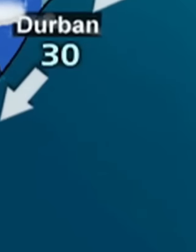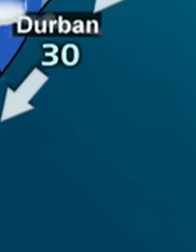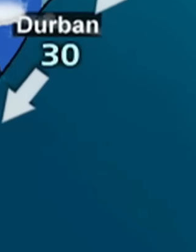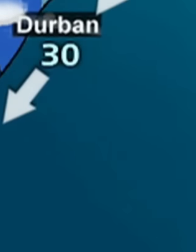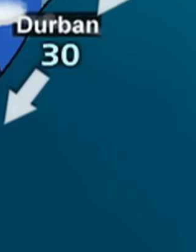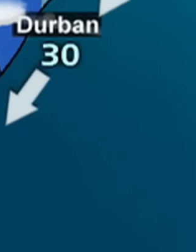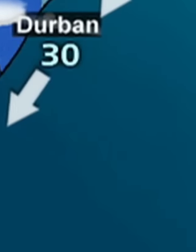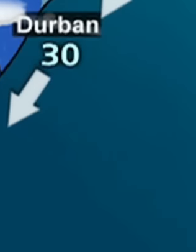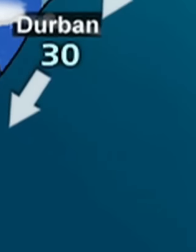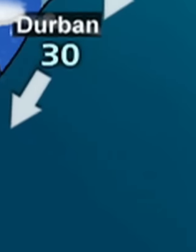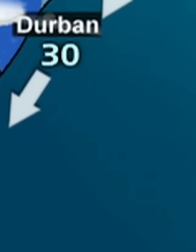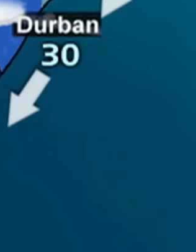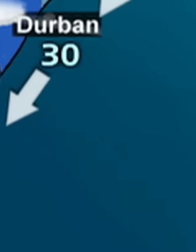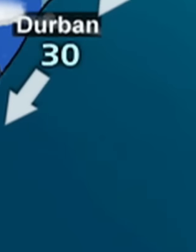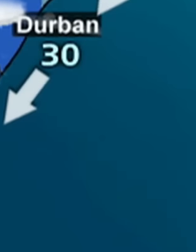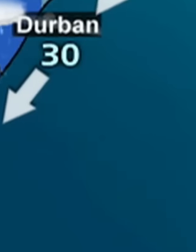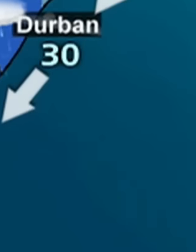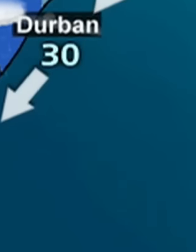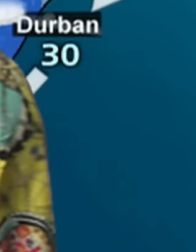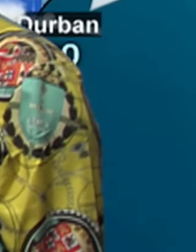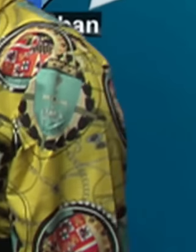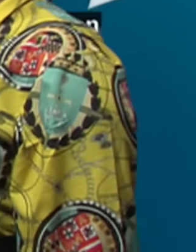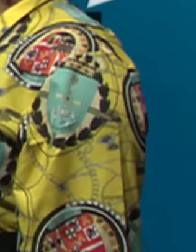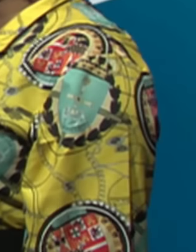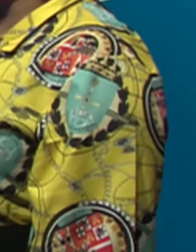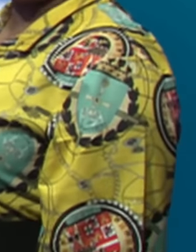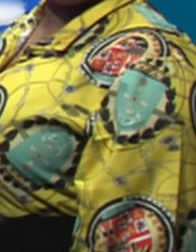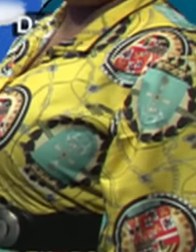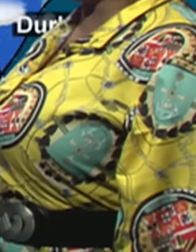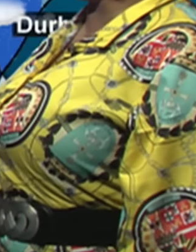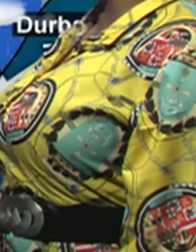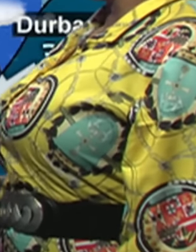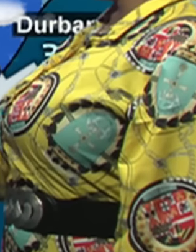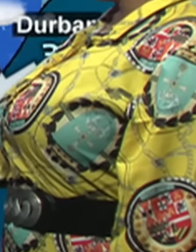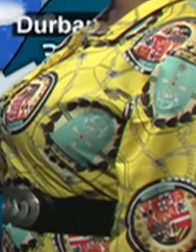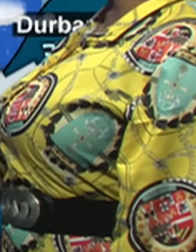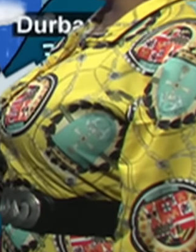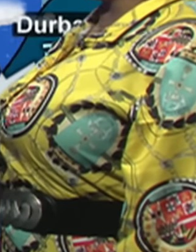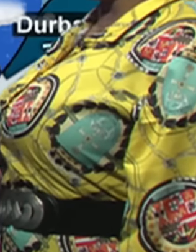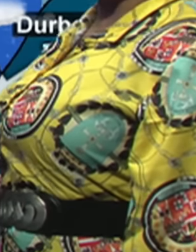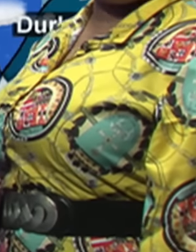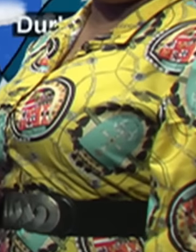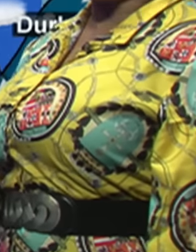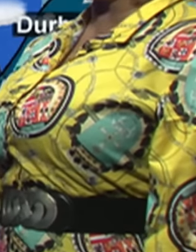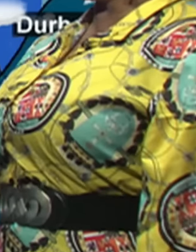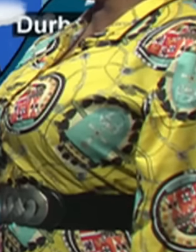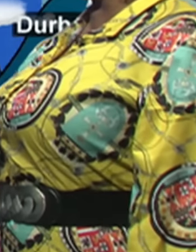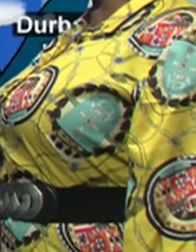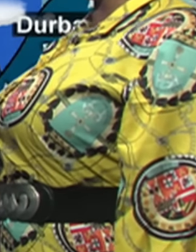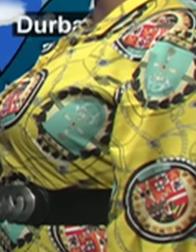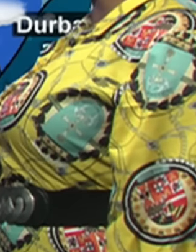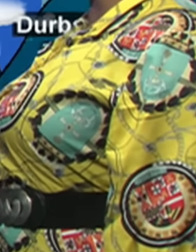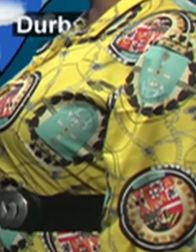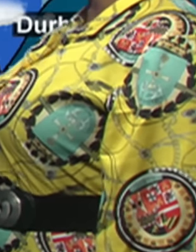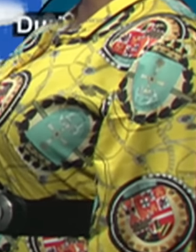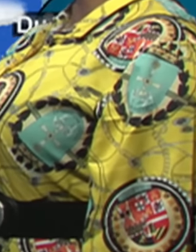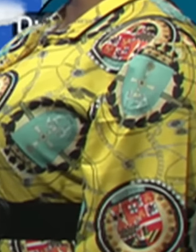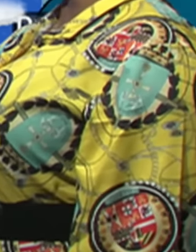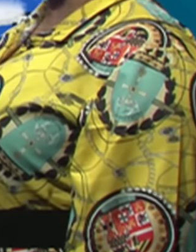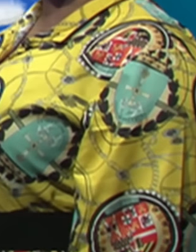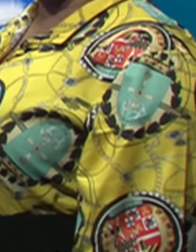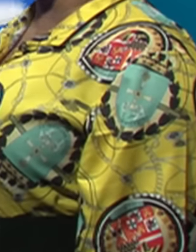Mogedi wa SABC2 ke rata go dumeša le go amogela bošegong bo a ke re lebelleng gore di remetšeng ge re lebelela jalo lebelela bagareng ba naga o tla bontšone kgonagalo tša dipula